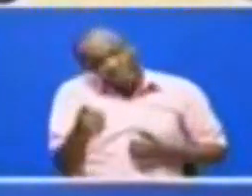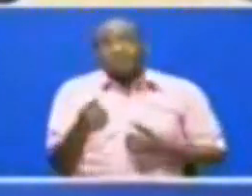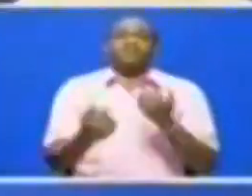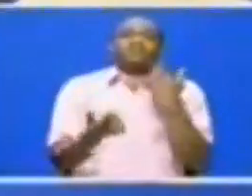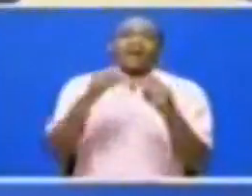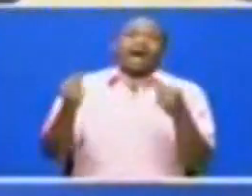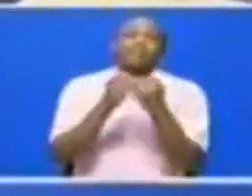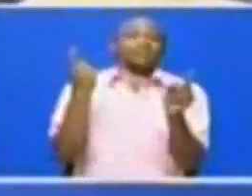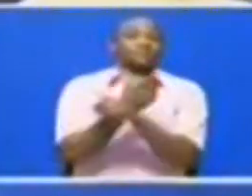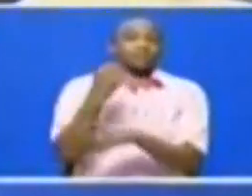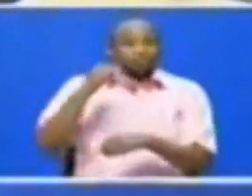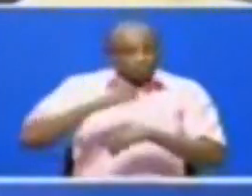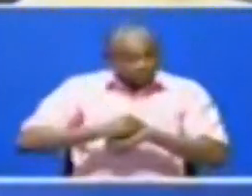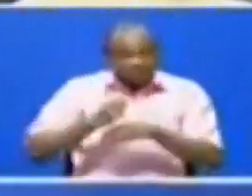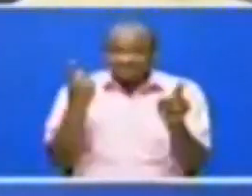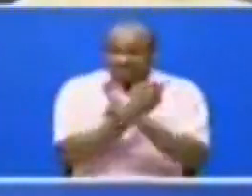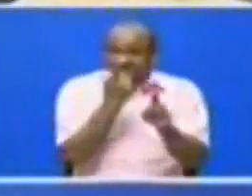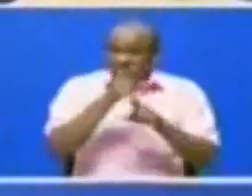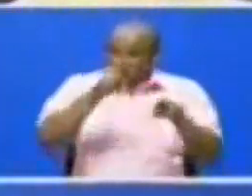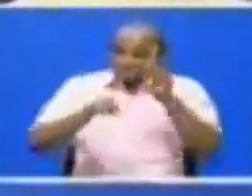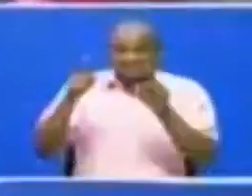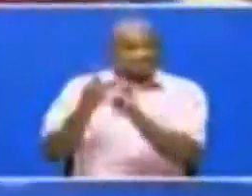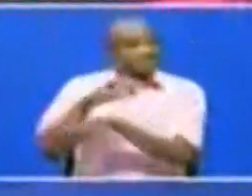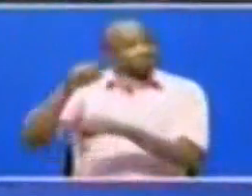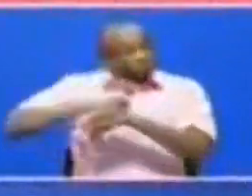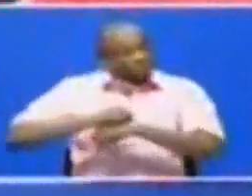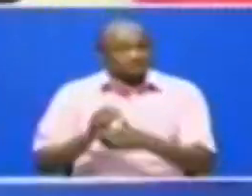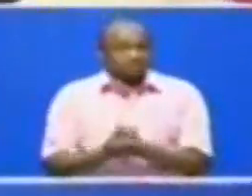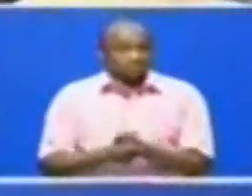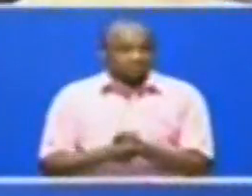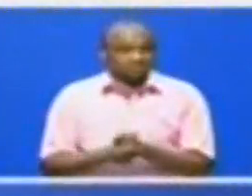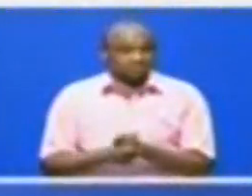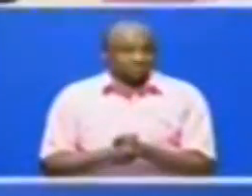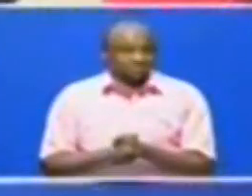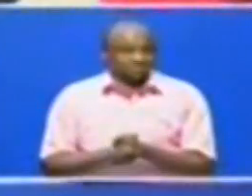fire incidents that were reported in various parts of the country.